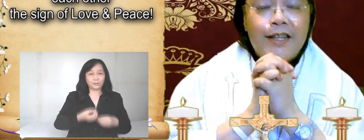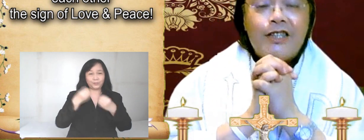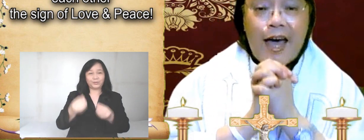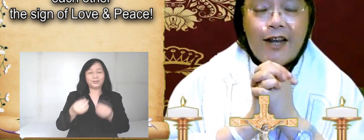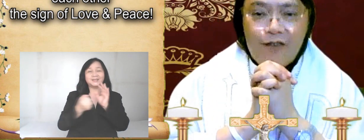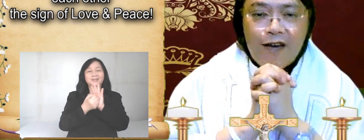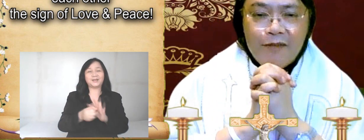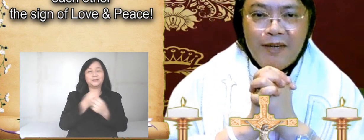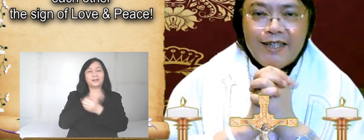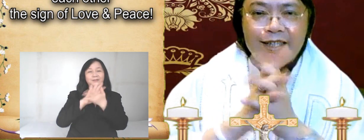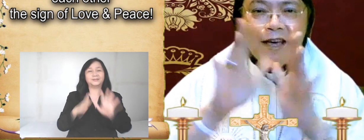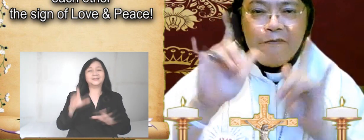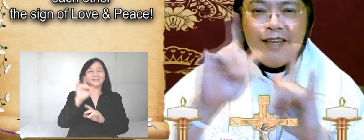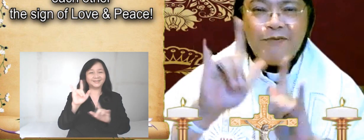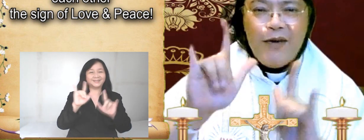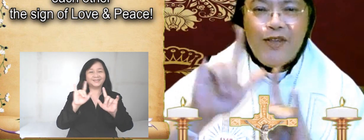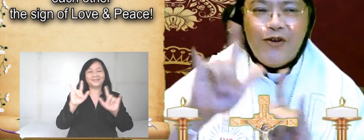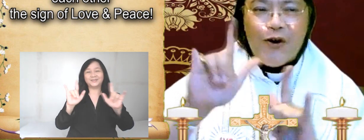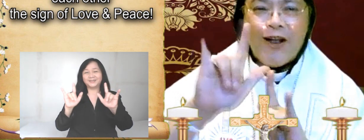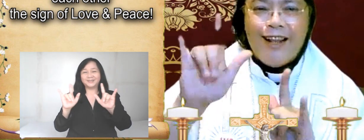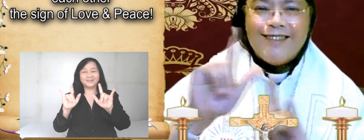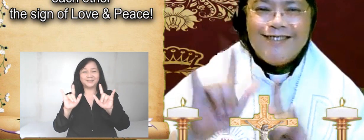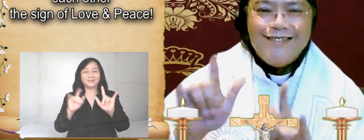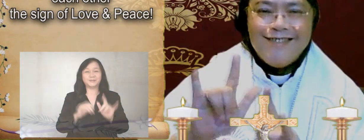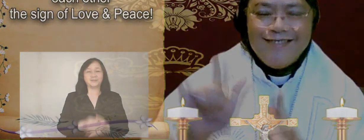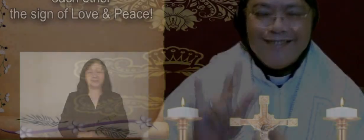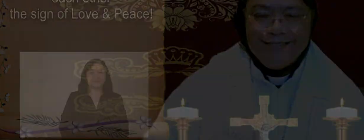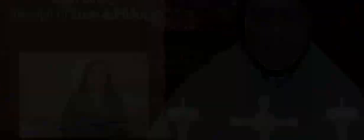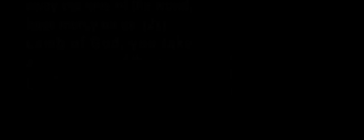other the sign of love and peace. Peace be with you all.